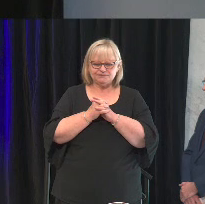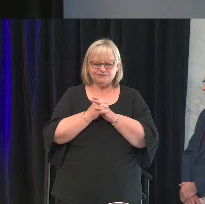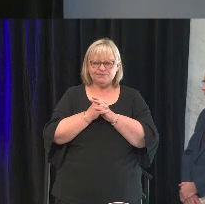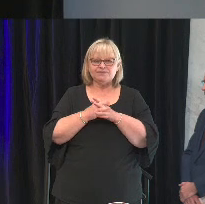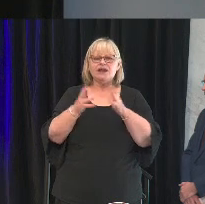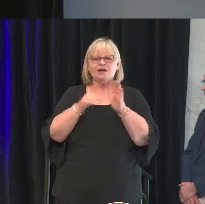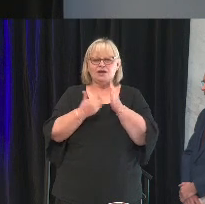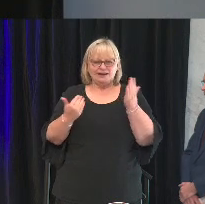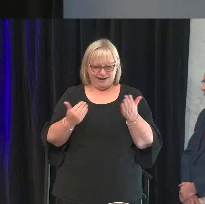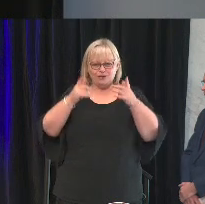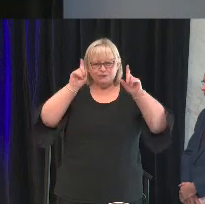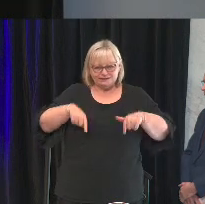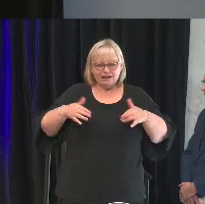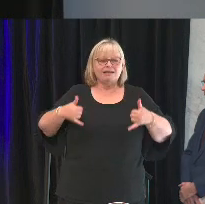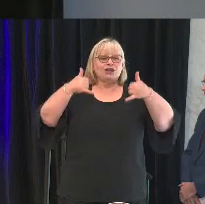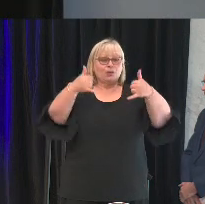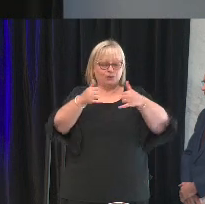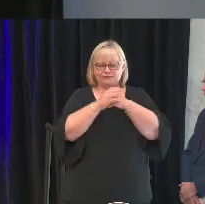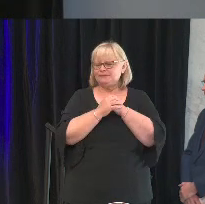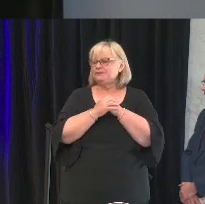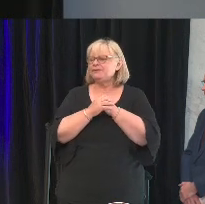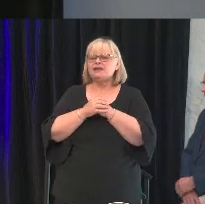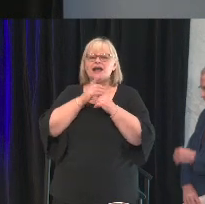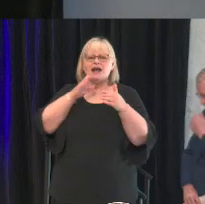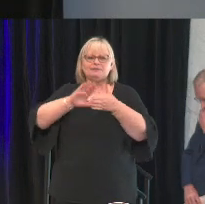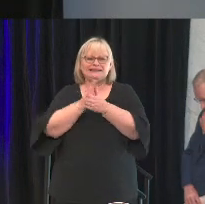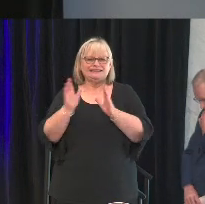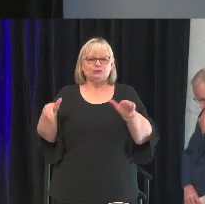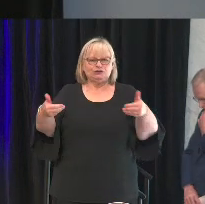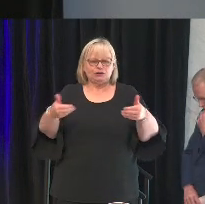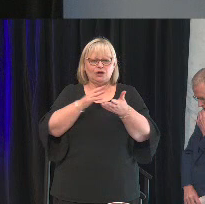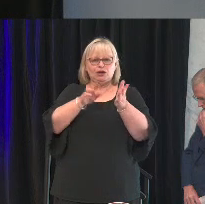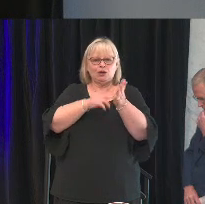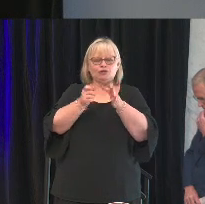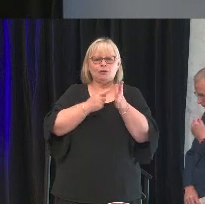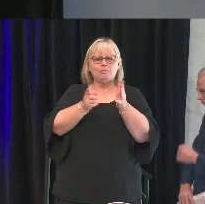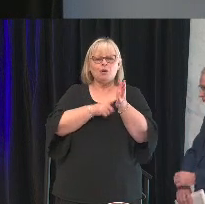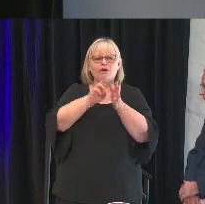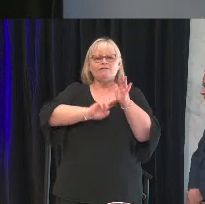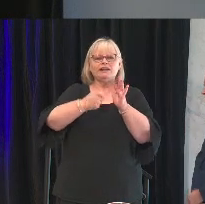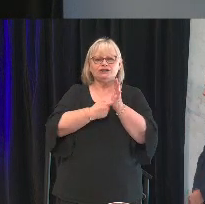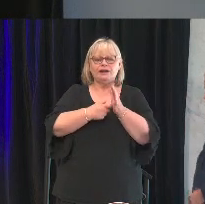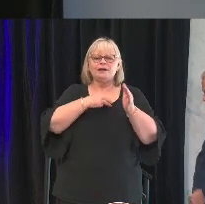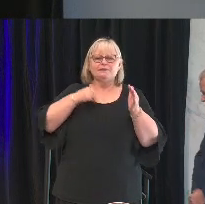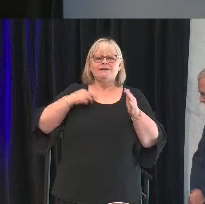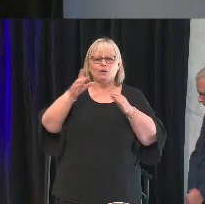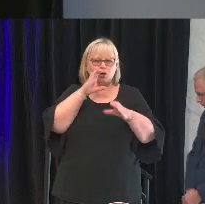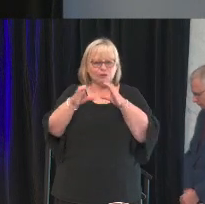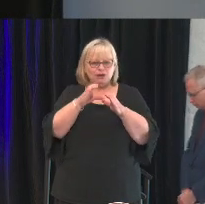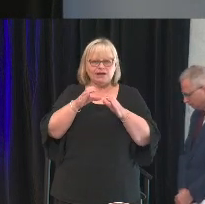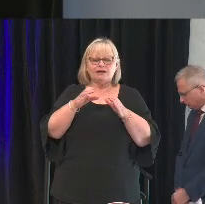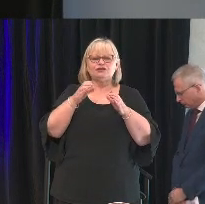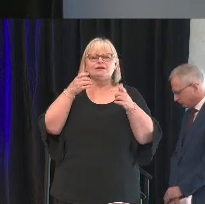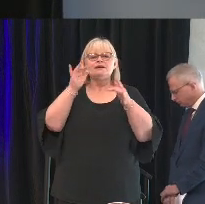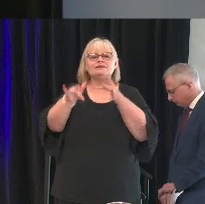And now, to begin the award proceedings, it gives me great pleasure to welcome the Honourable Paul Fletcher, Minister for Communications, Cyber